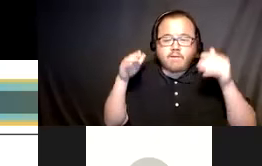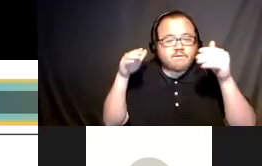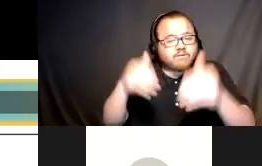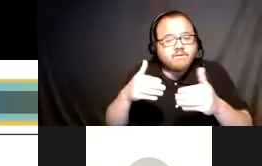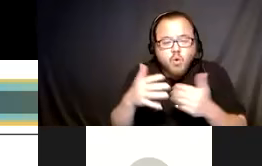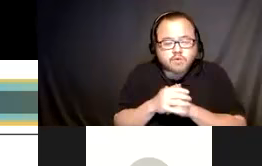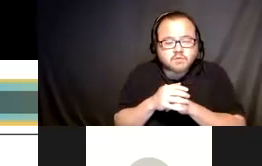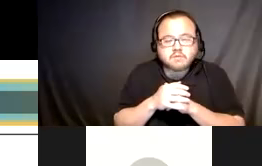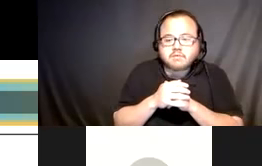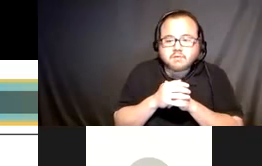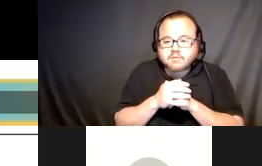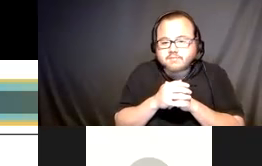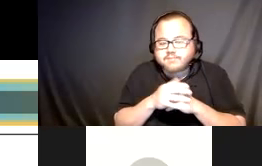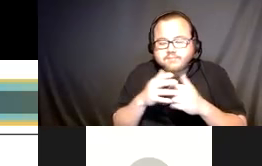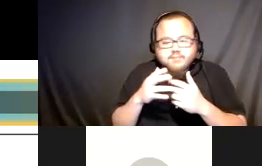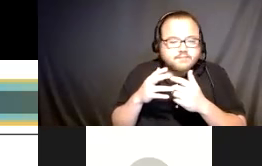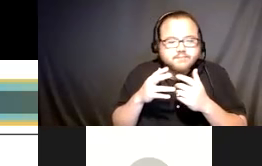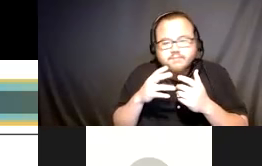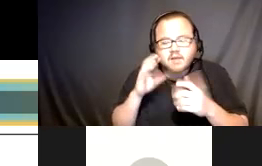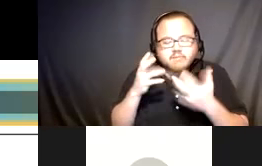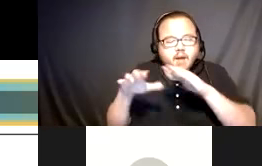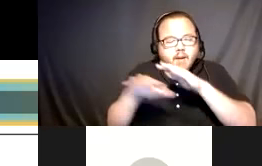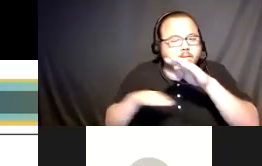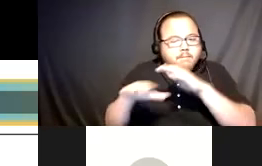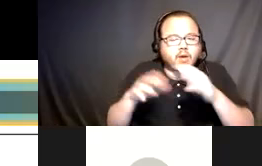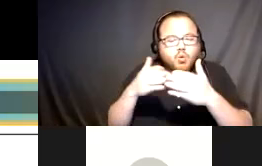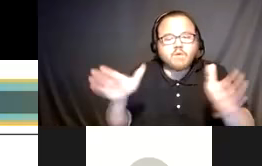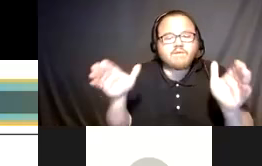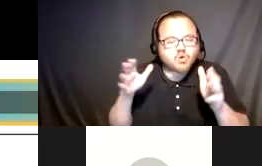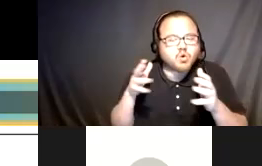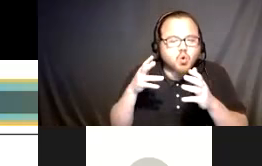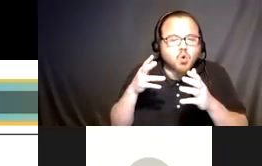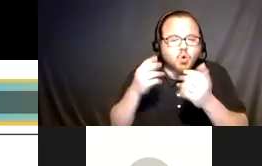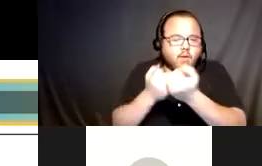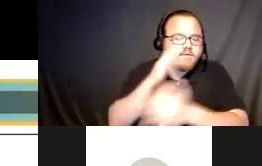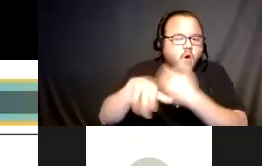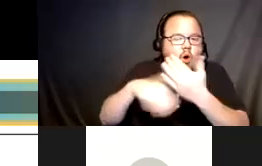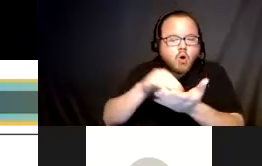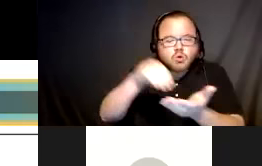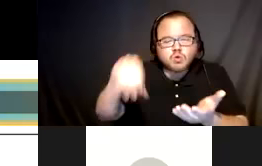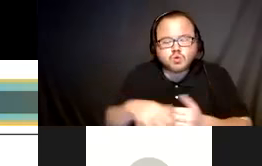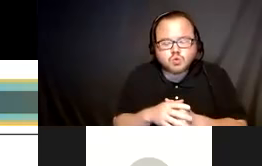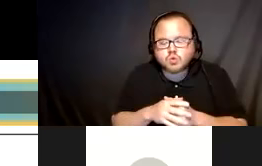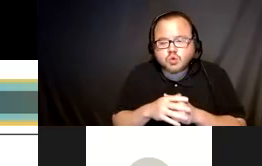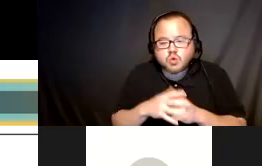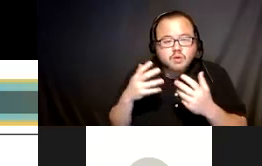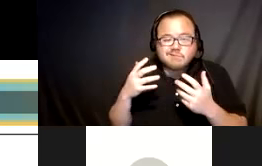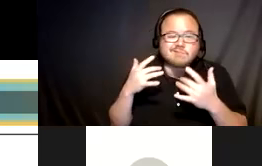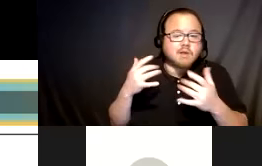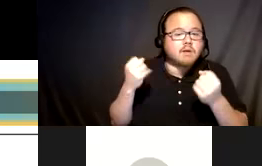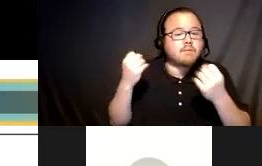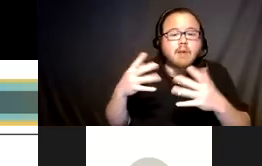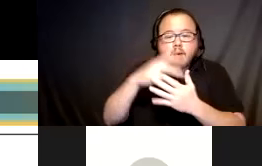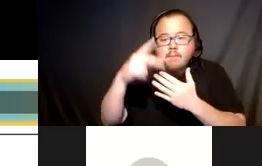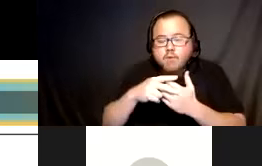the upstream, our basic universal supports for all of our students. Like a lot of other programs